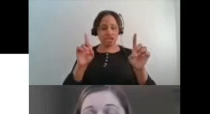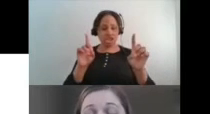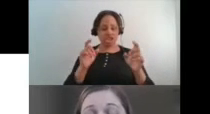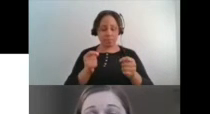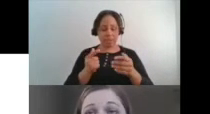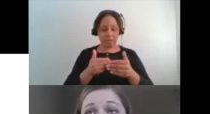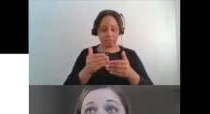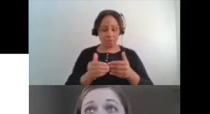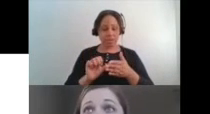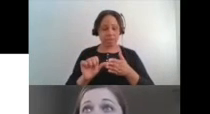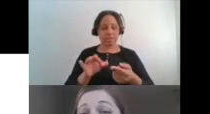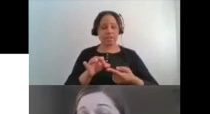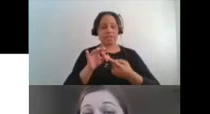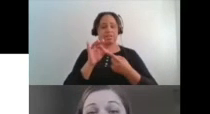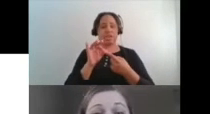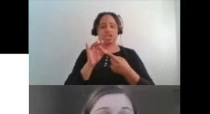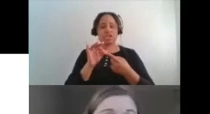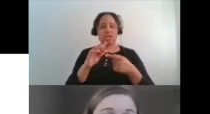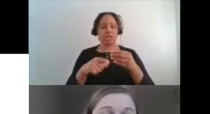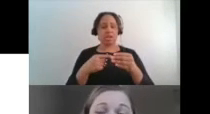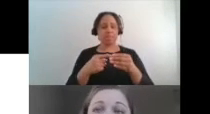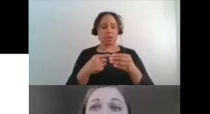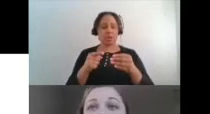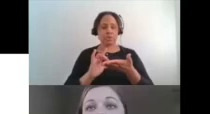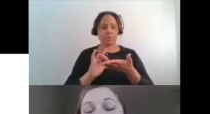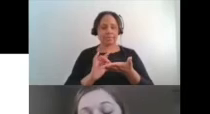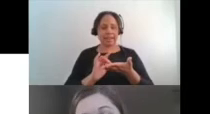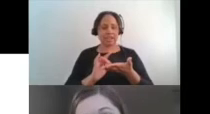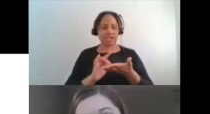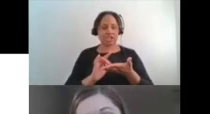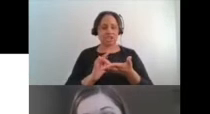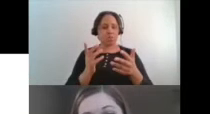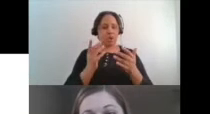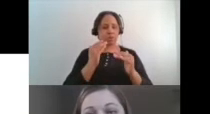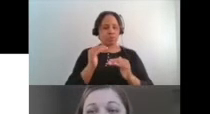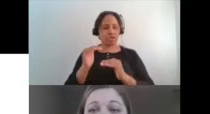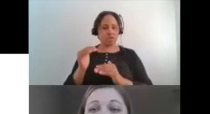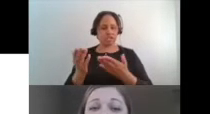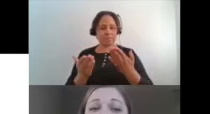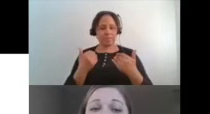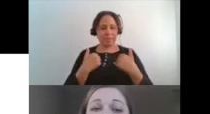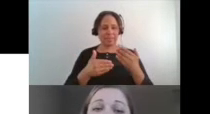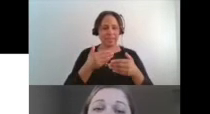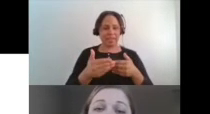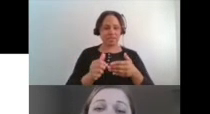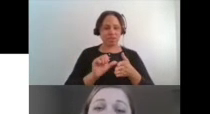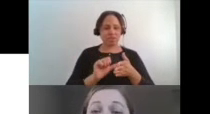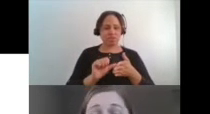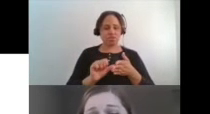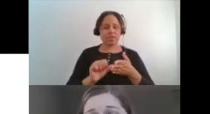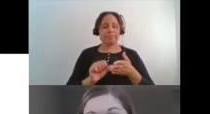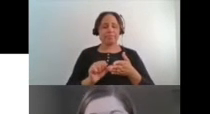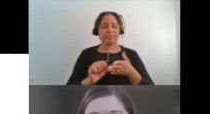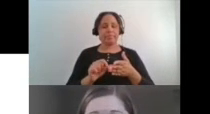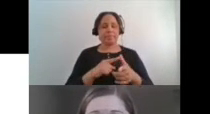post-operatively, especially about those medications, what restrictions you may have after surgery, and then